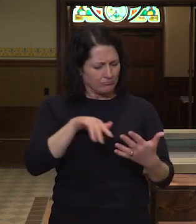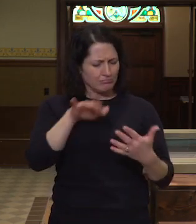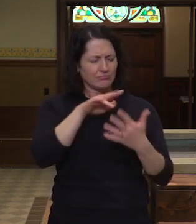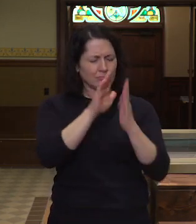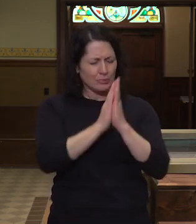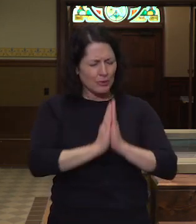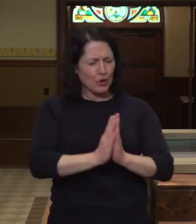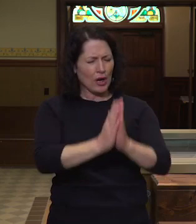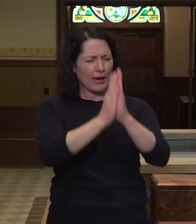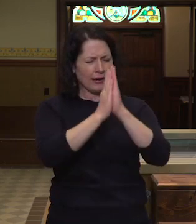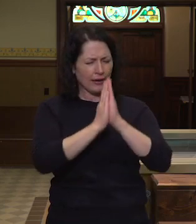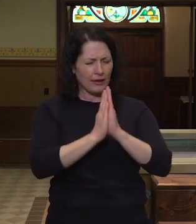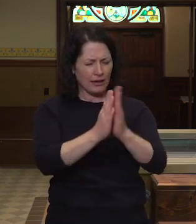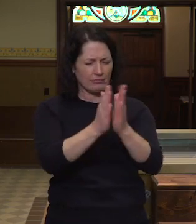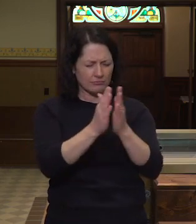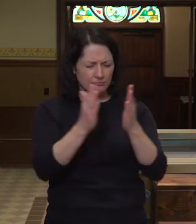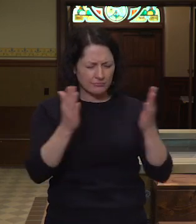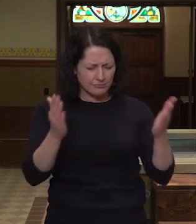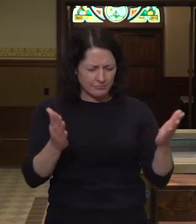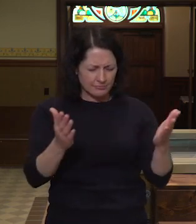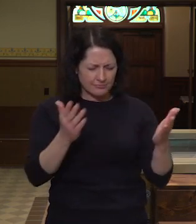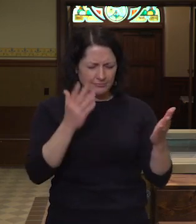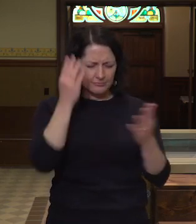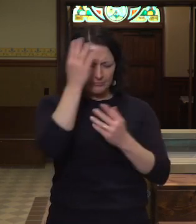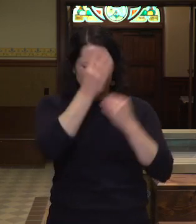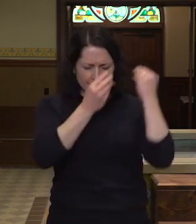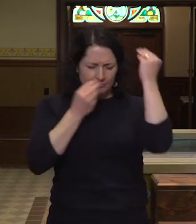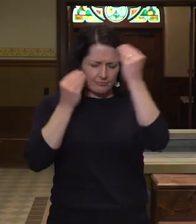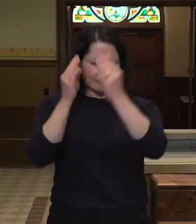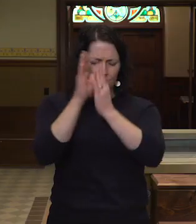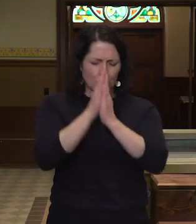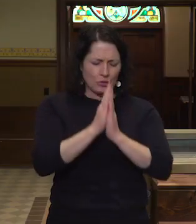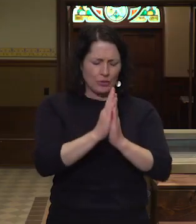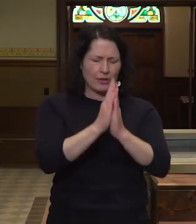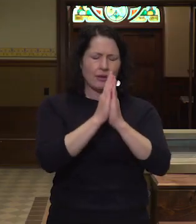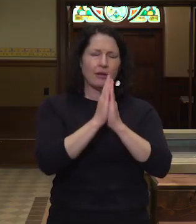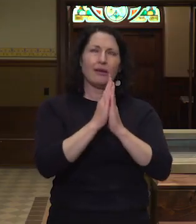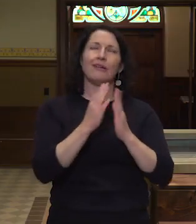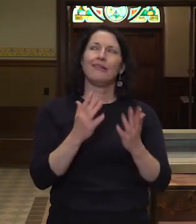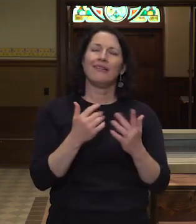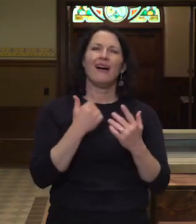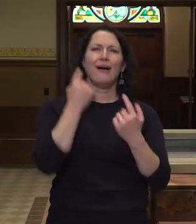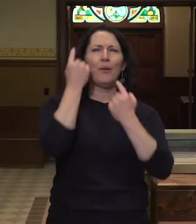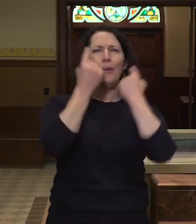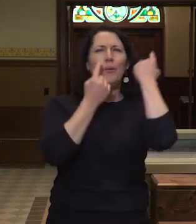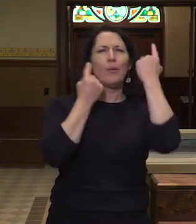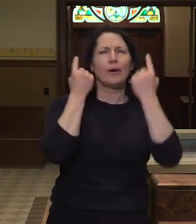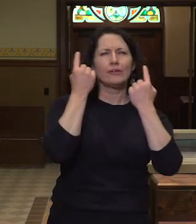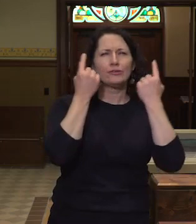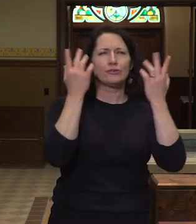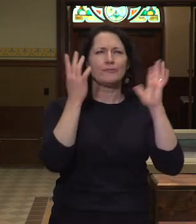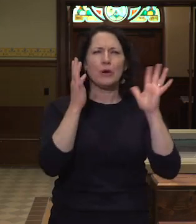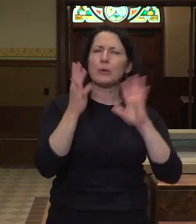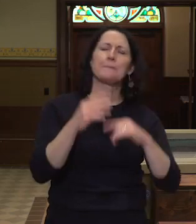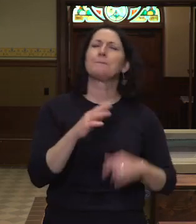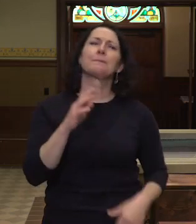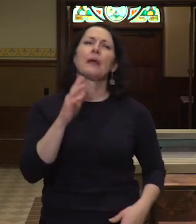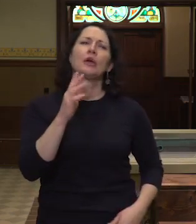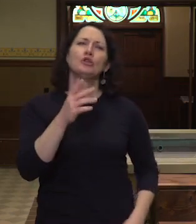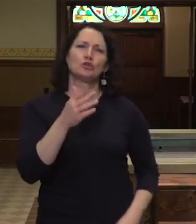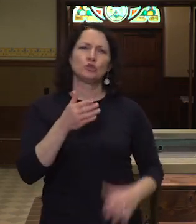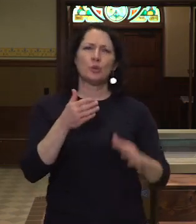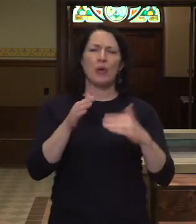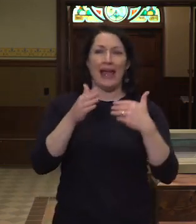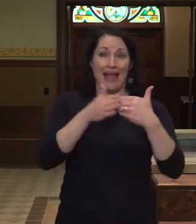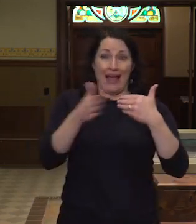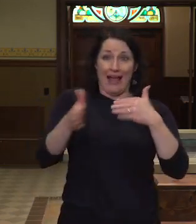and I was thinking about, I wonder what it would be like. So later on after this